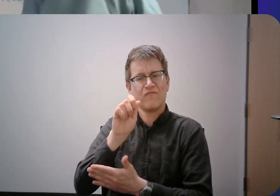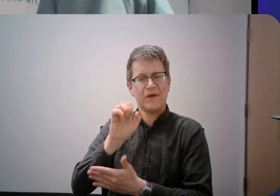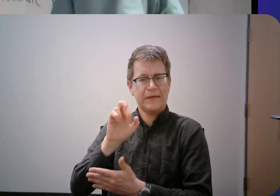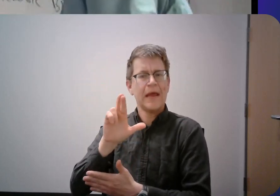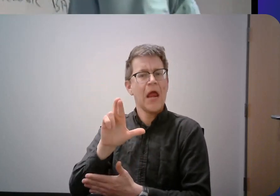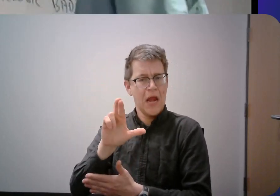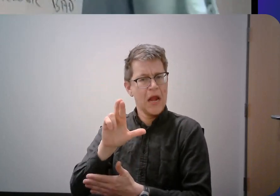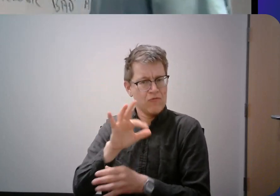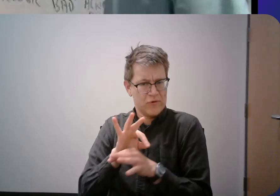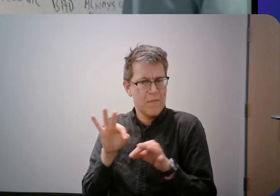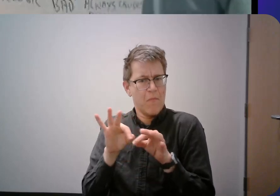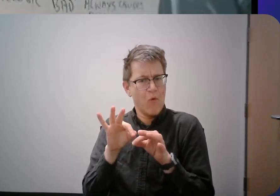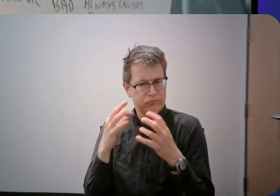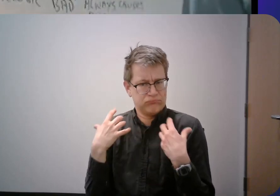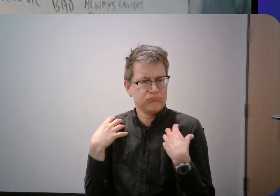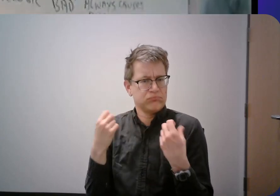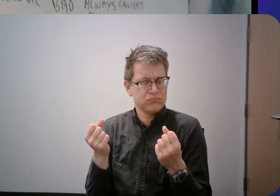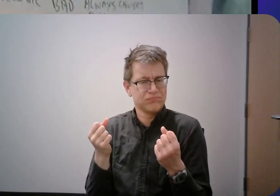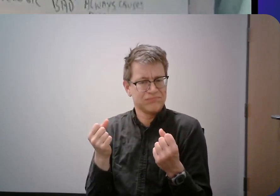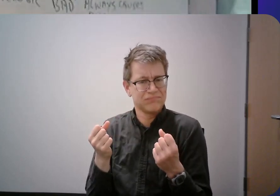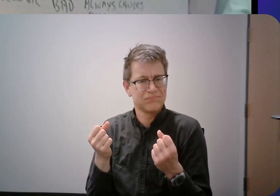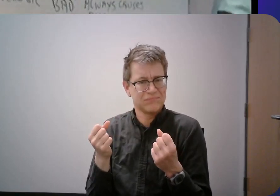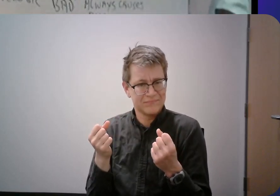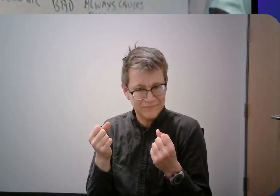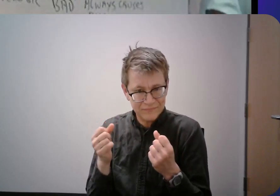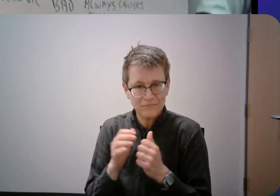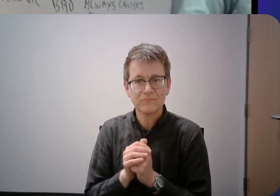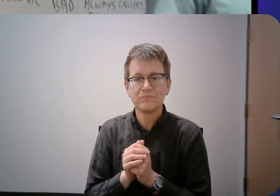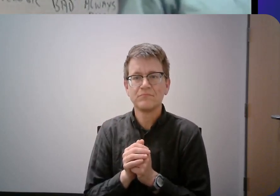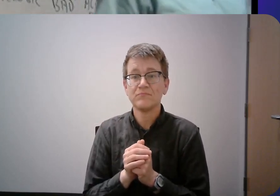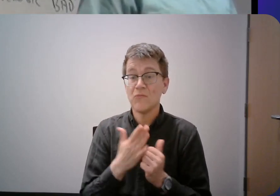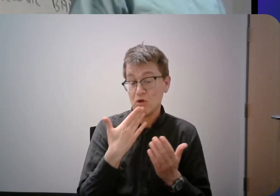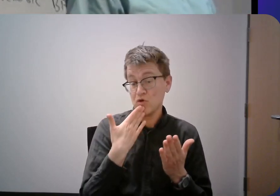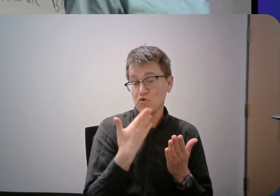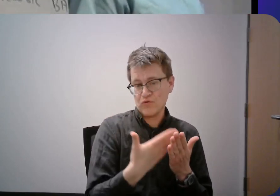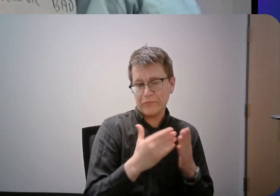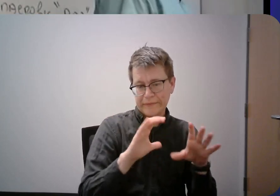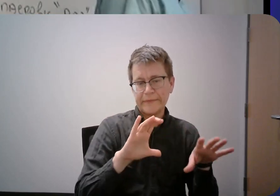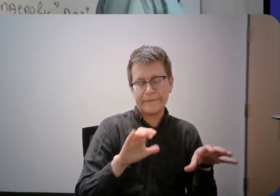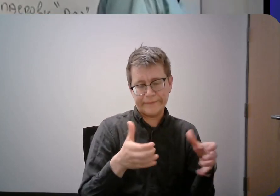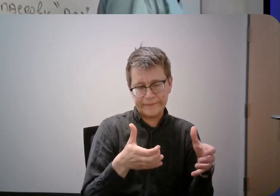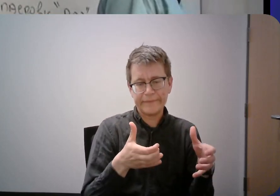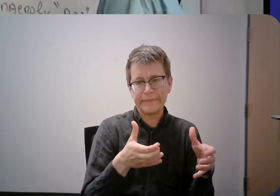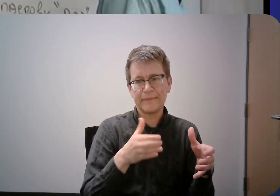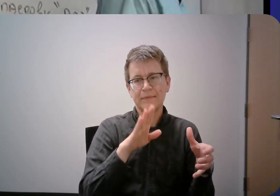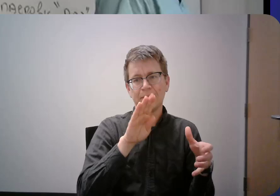bodies too. Yes. There's good bacteria living inside our intestines, making sure we digest the food properly.